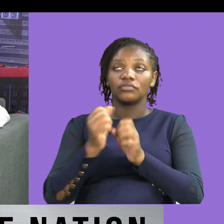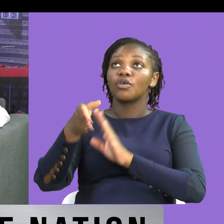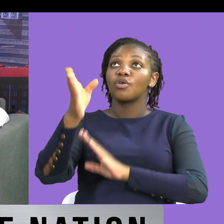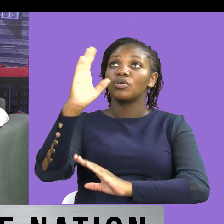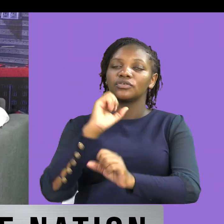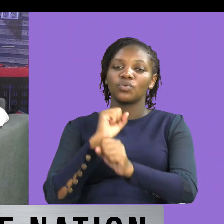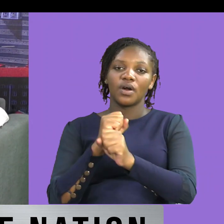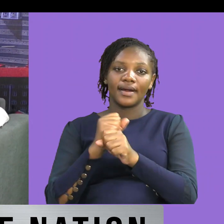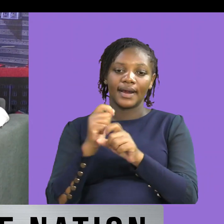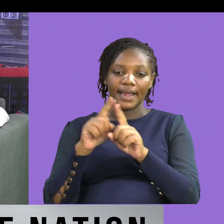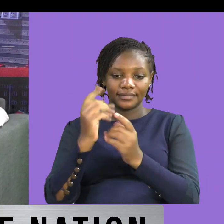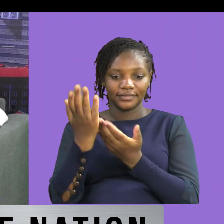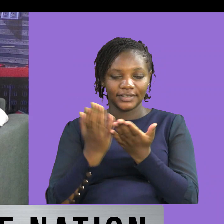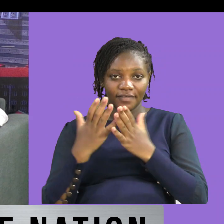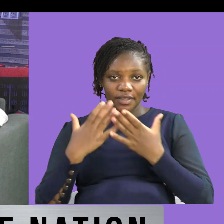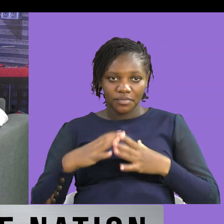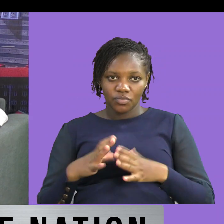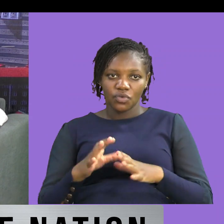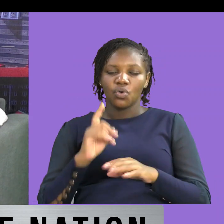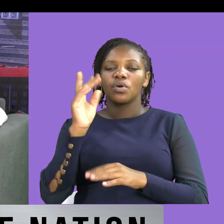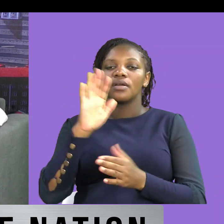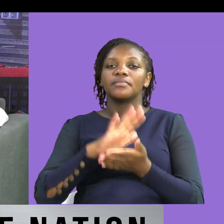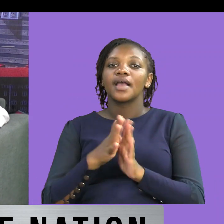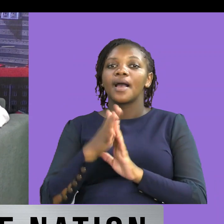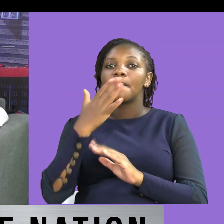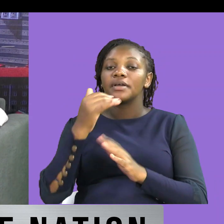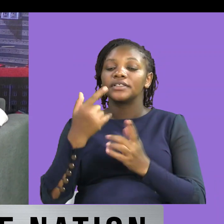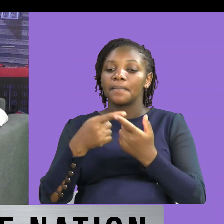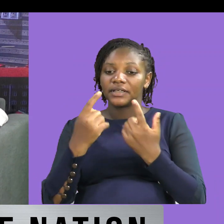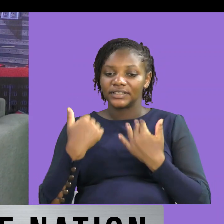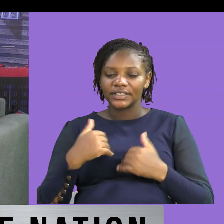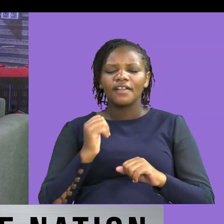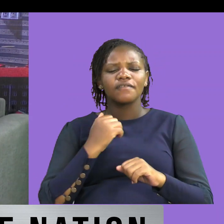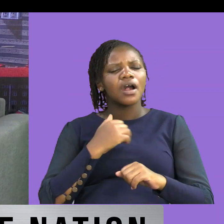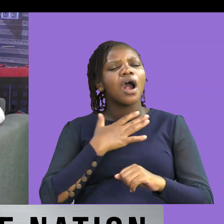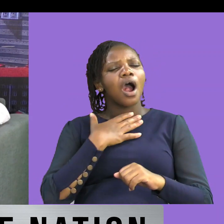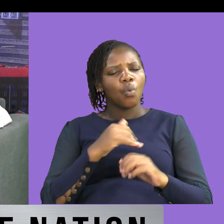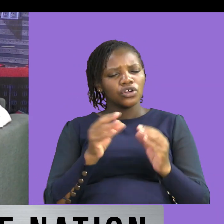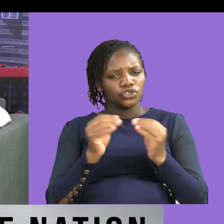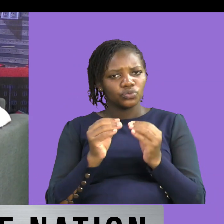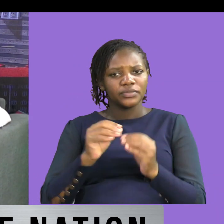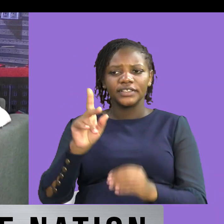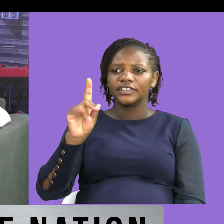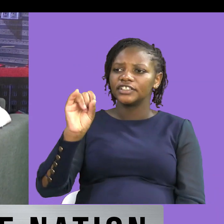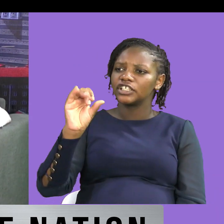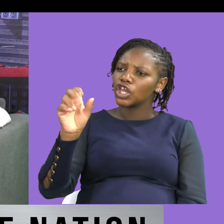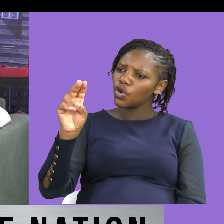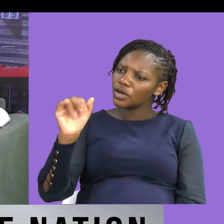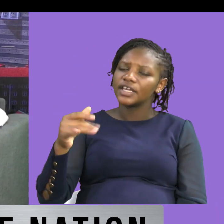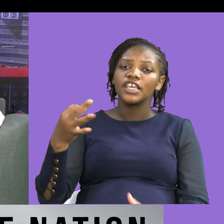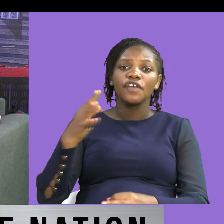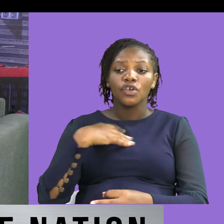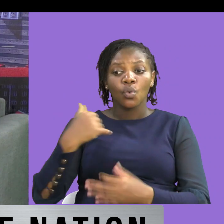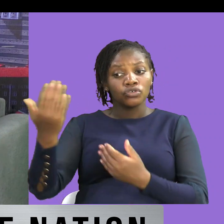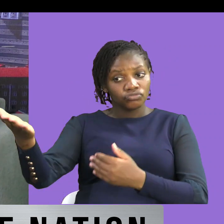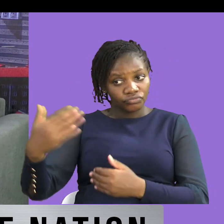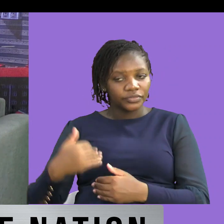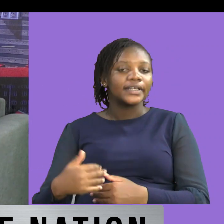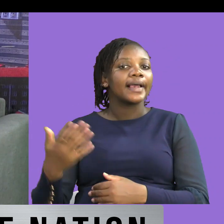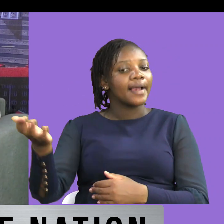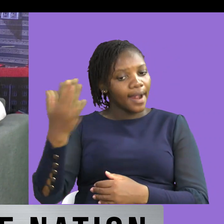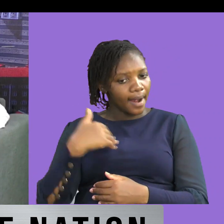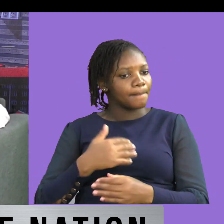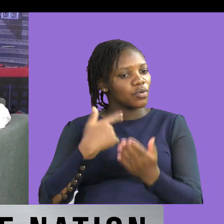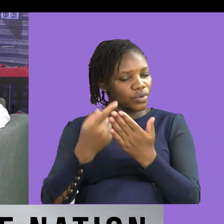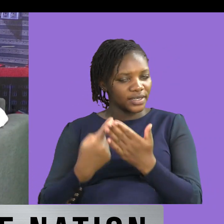people's work, we are going to get better. So I would like to face Jeremiah Kioni even here. If you want to bring him, we can face each other on the